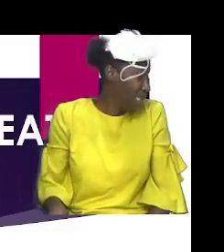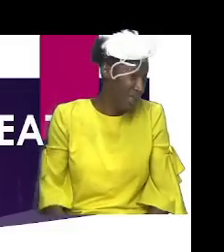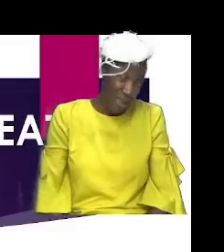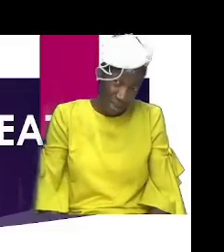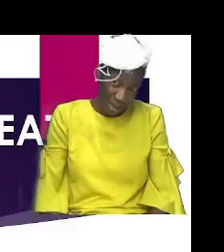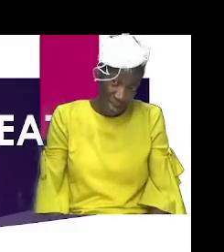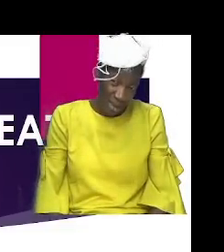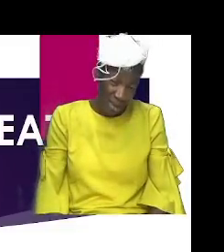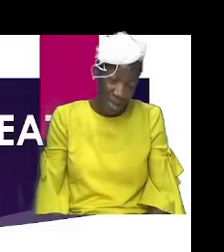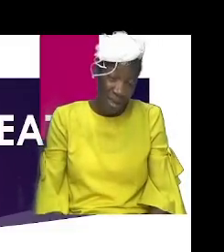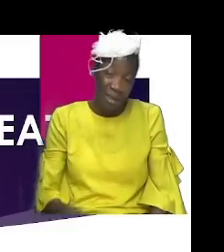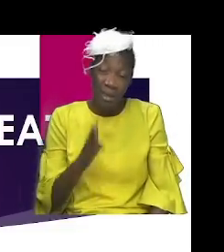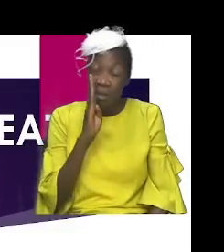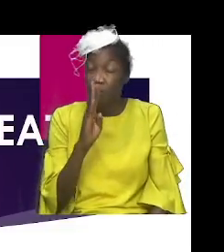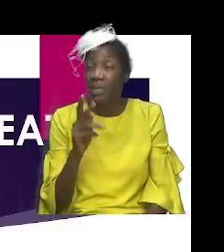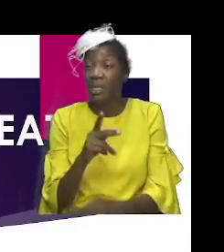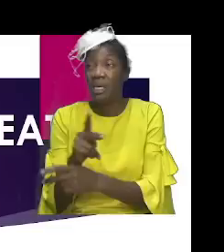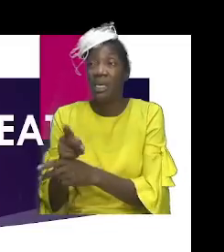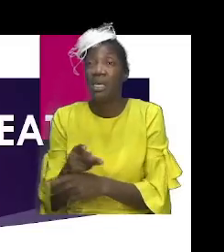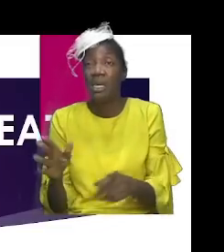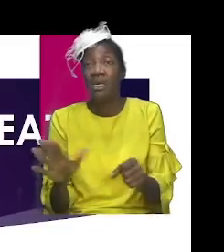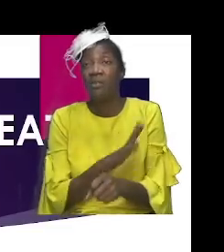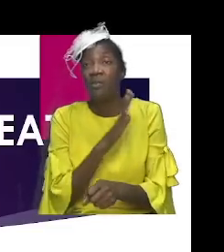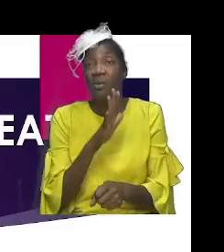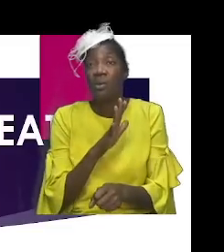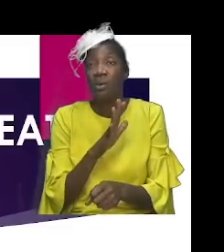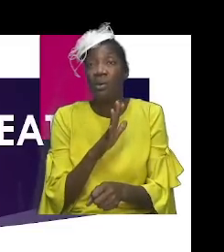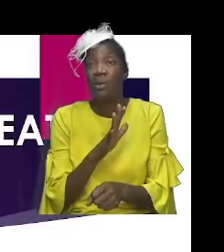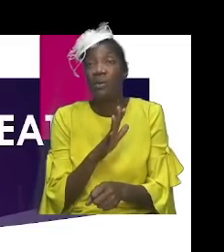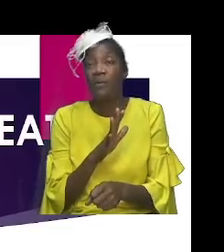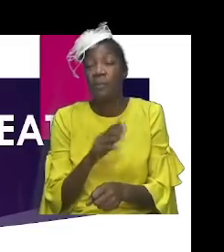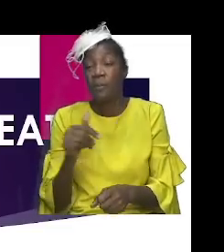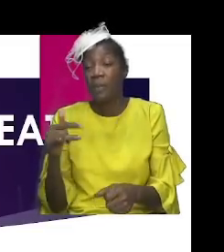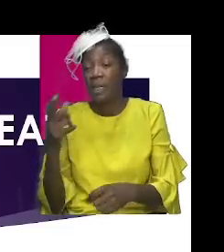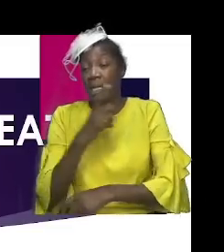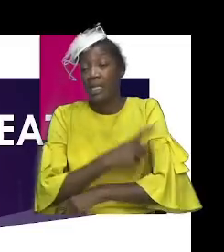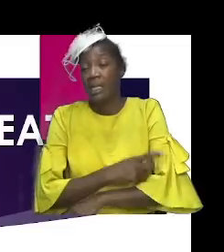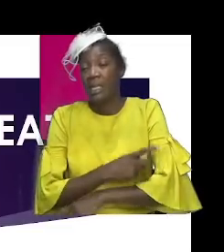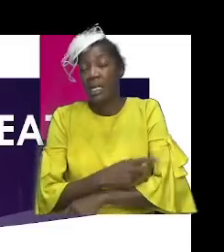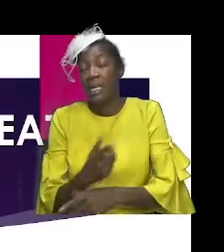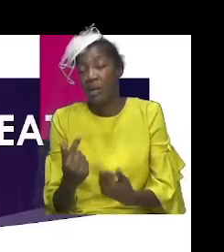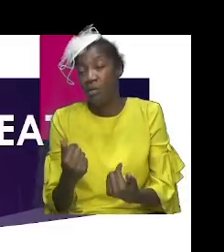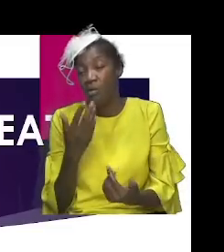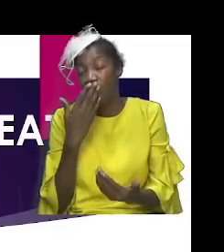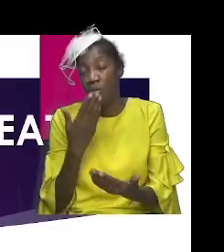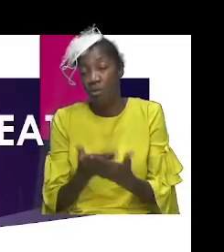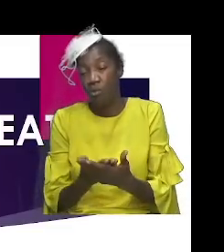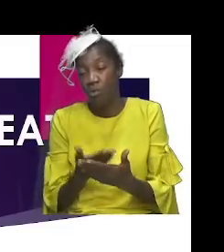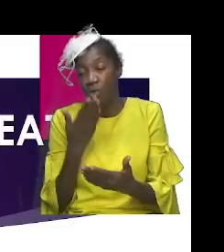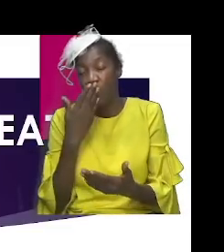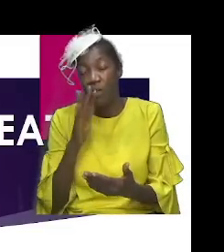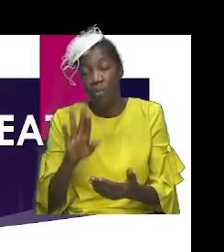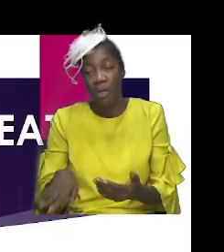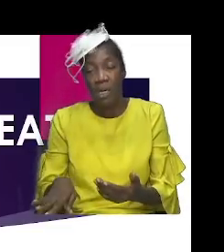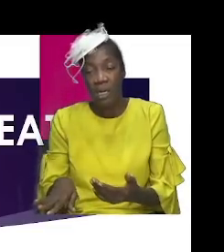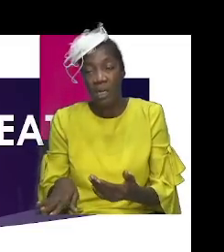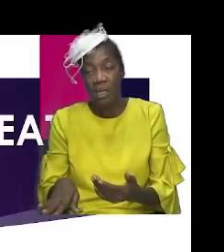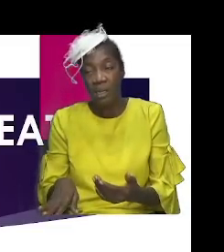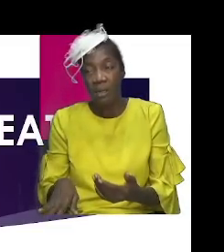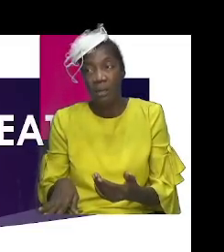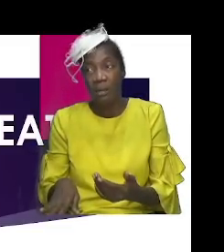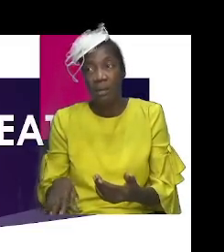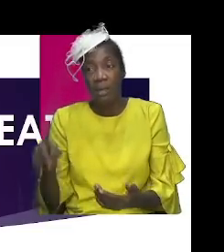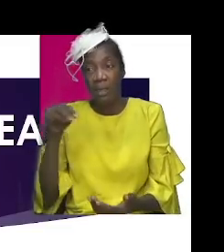And we must be very careful, saints of God, because that day is coming when whether the thing is good or bad, we are going